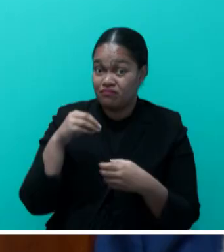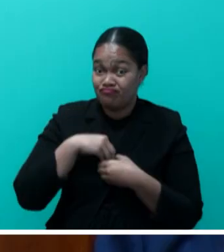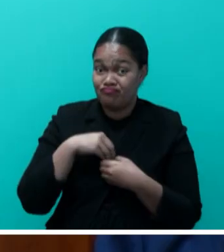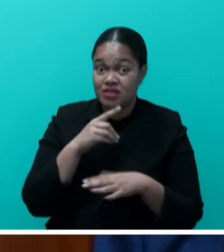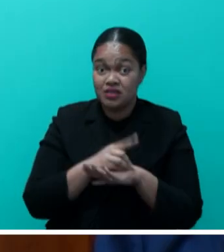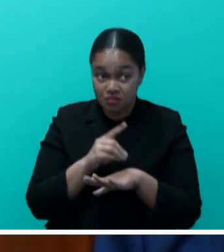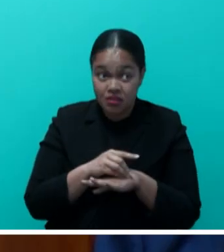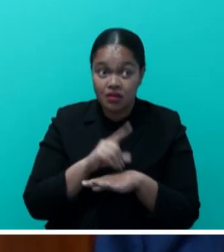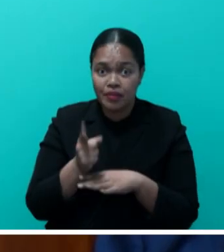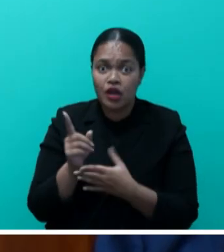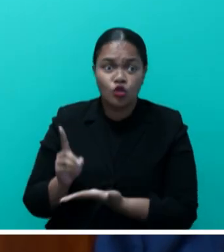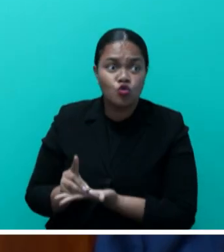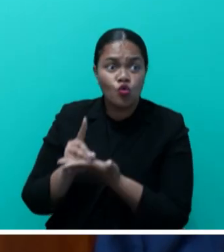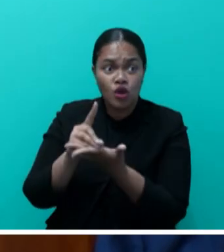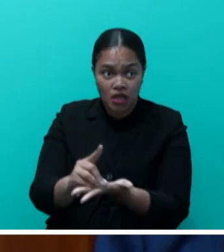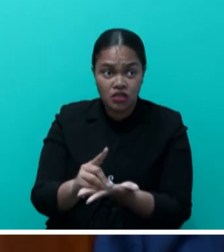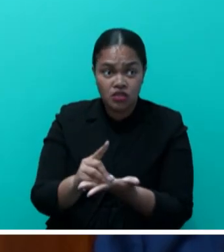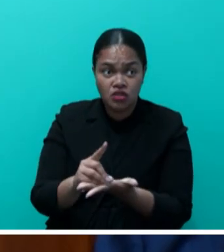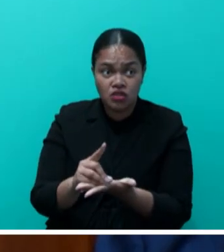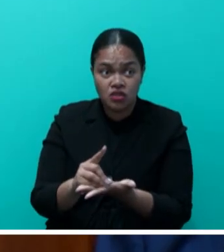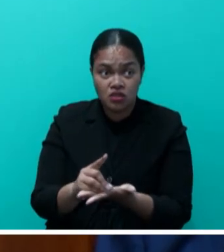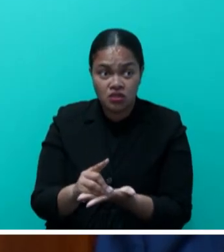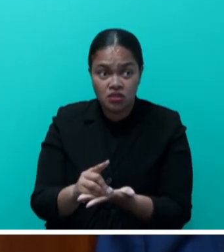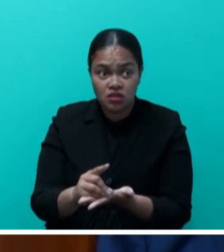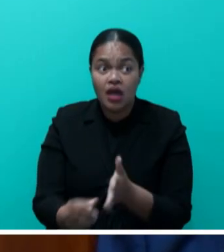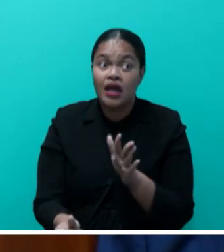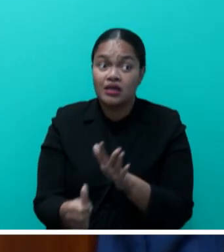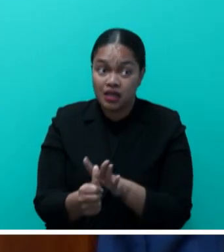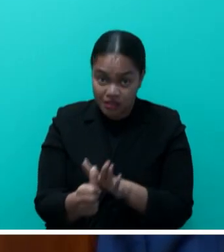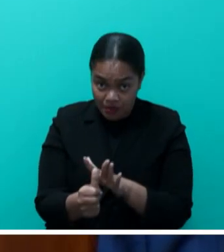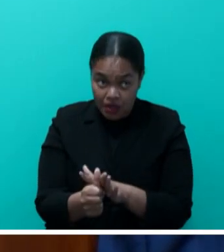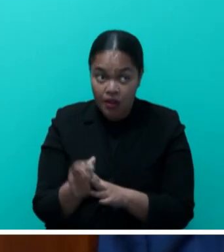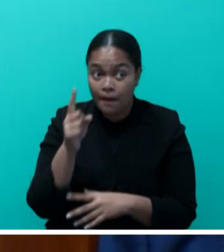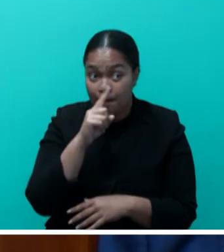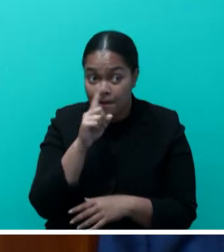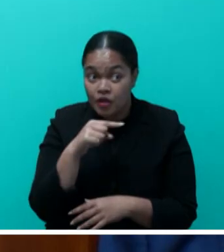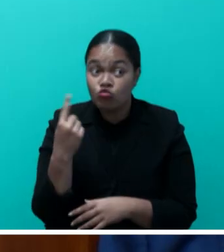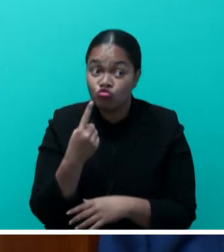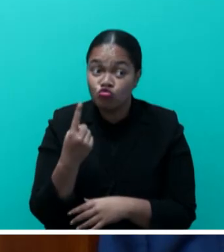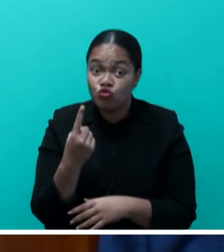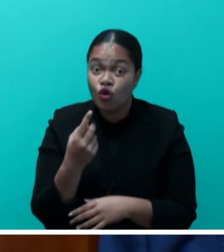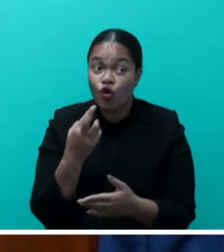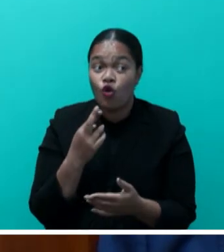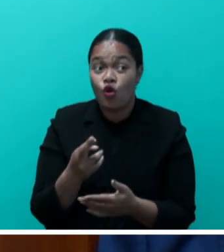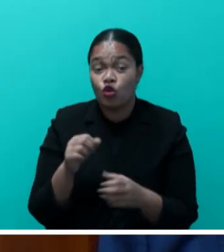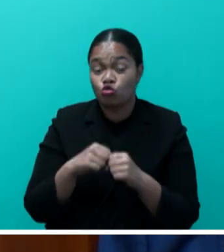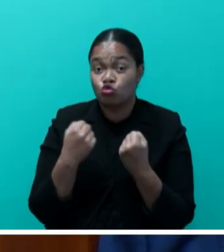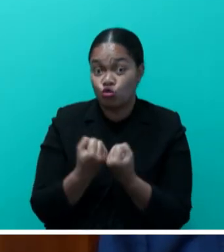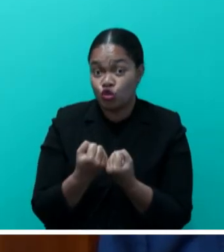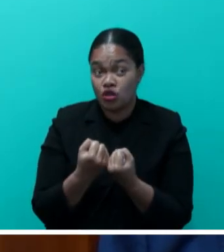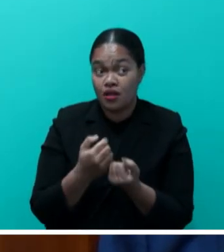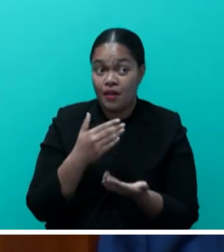they are donations also made and accessible to people who are on social pensions. So